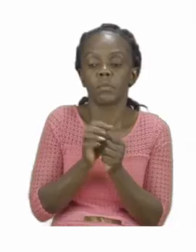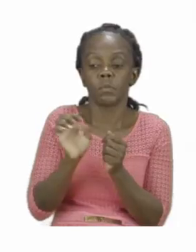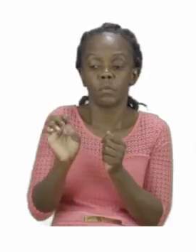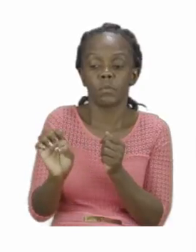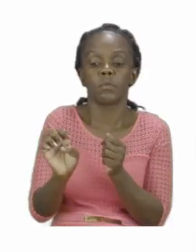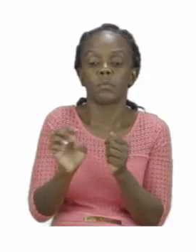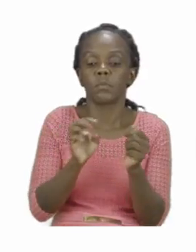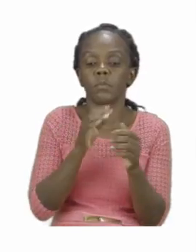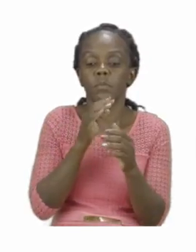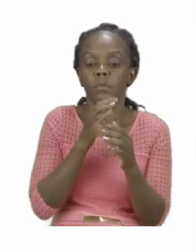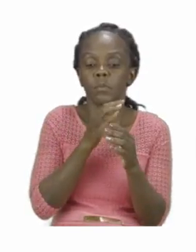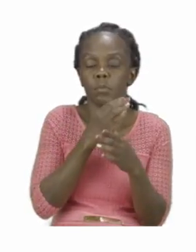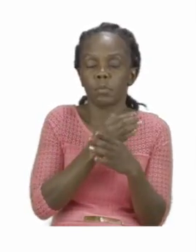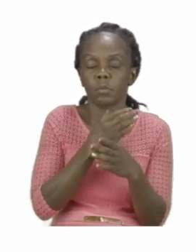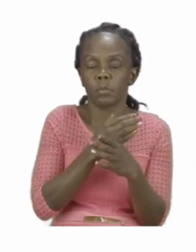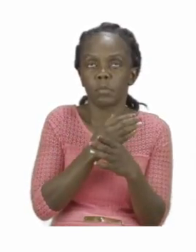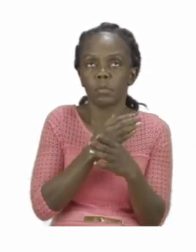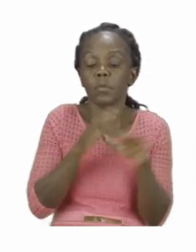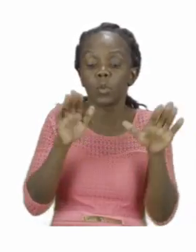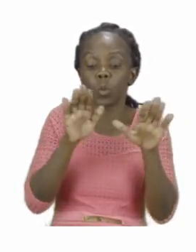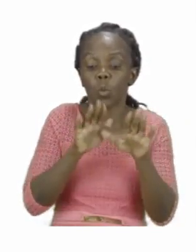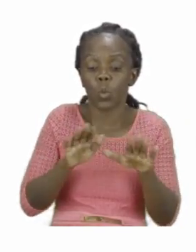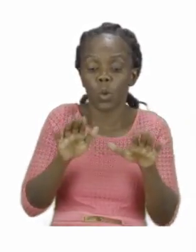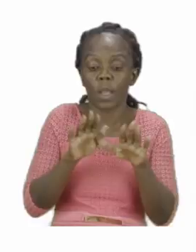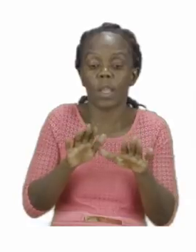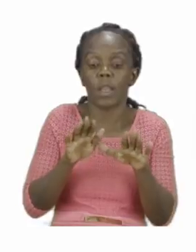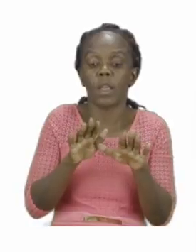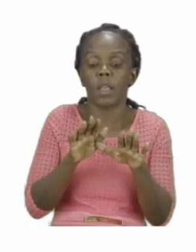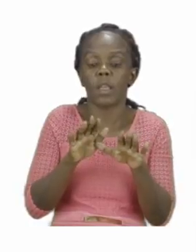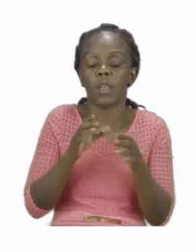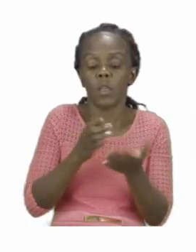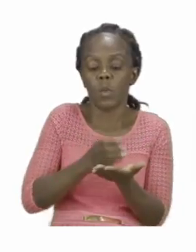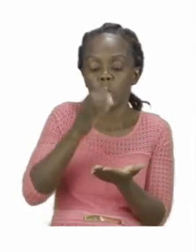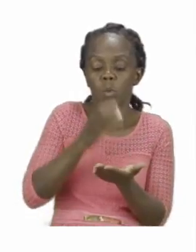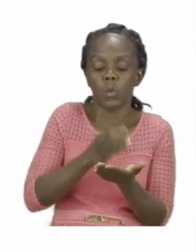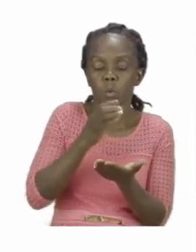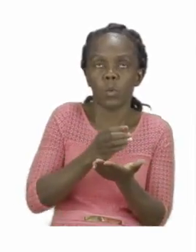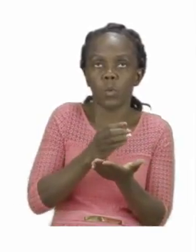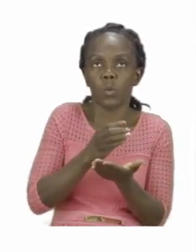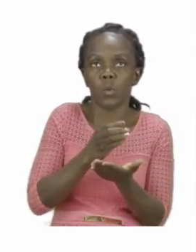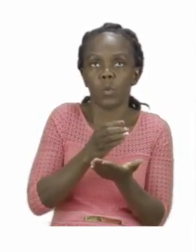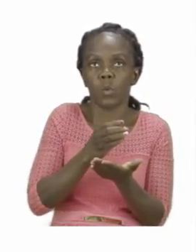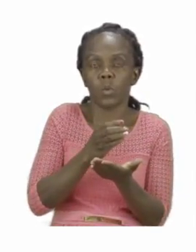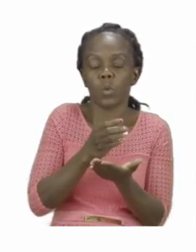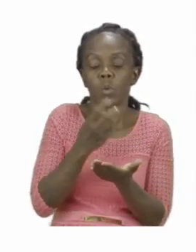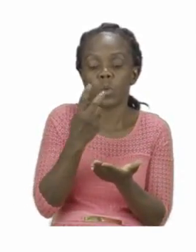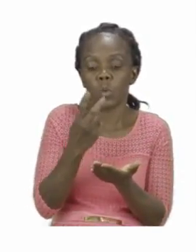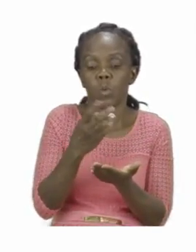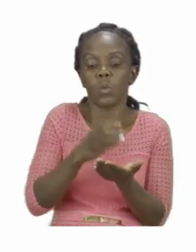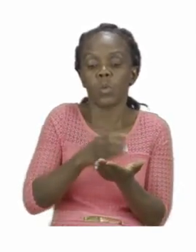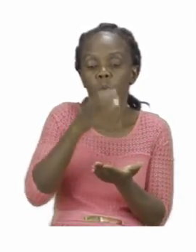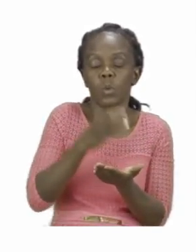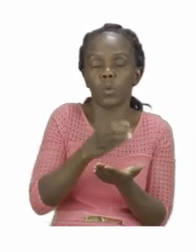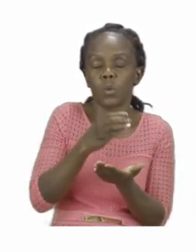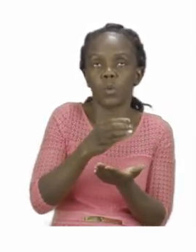all the glasses, only 2 glasses. only 2 glasses need to